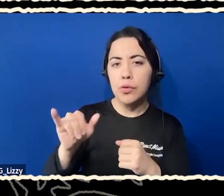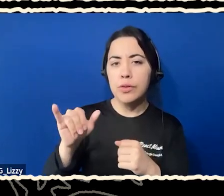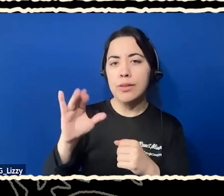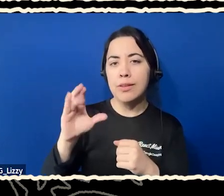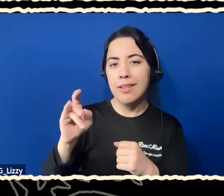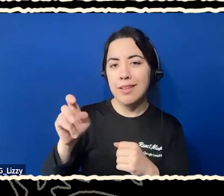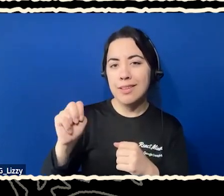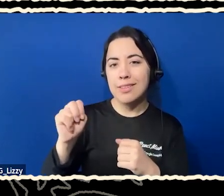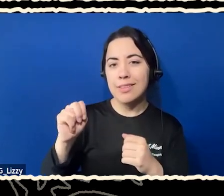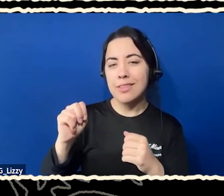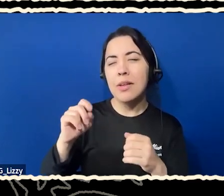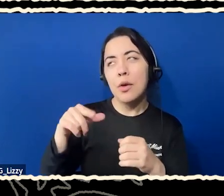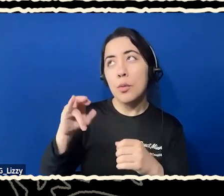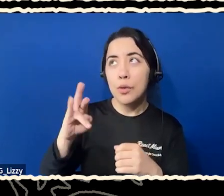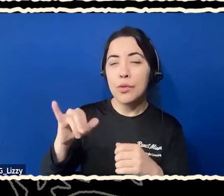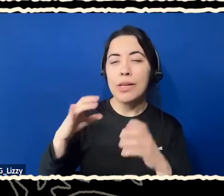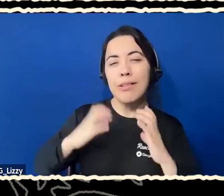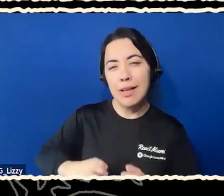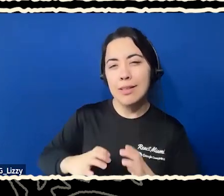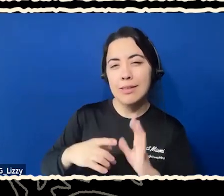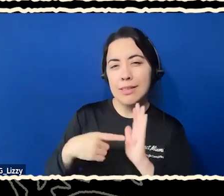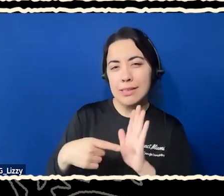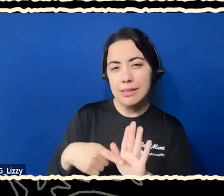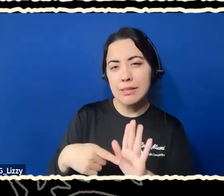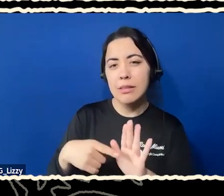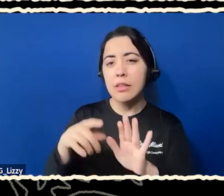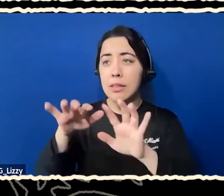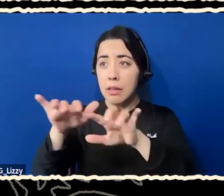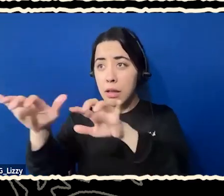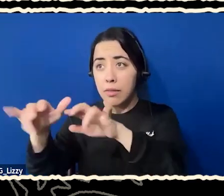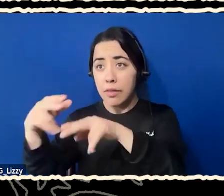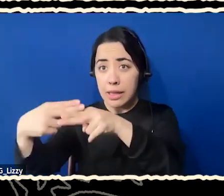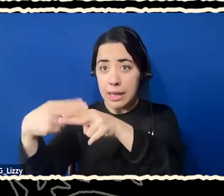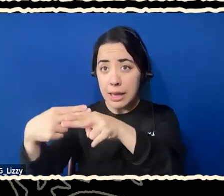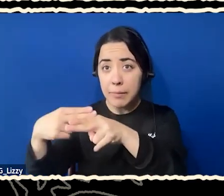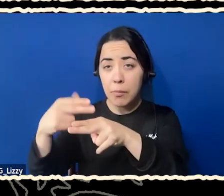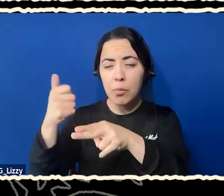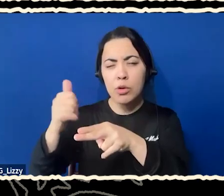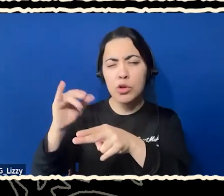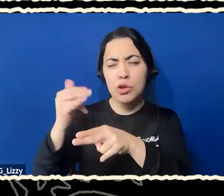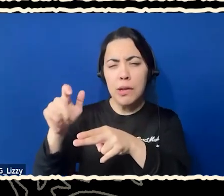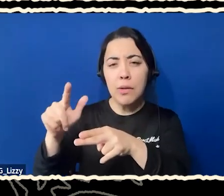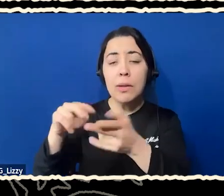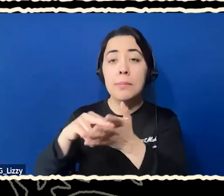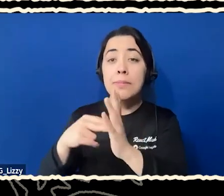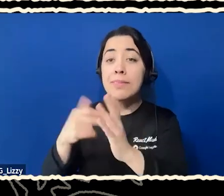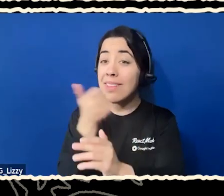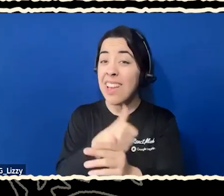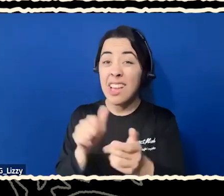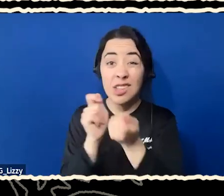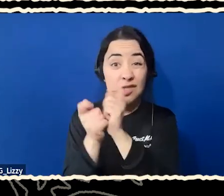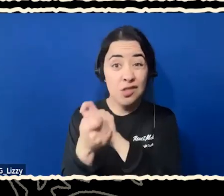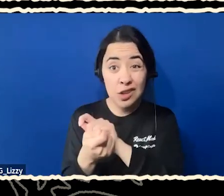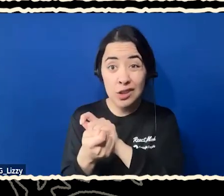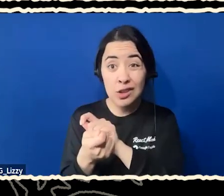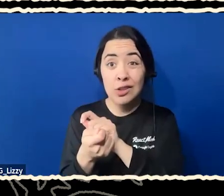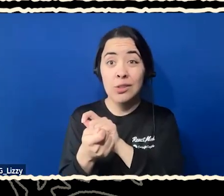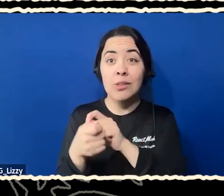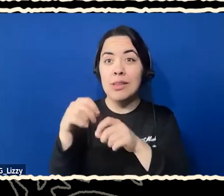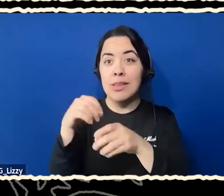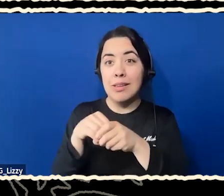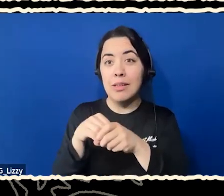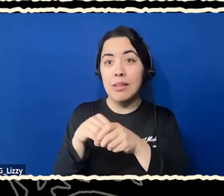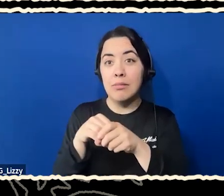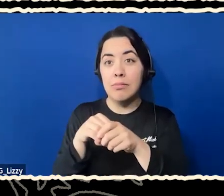client, broadcast channel, the name, and this is going to relay any changes in the